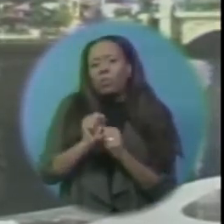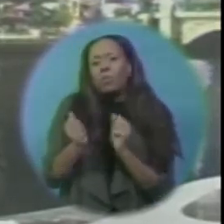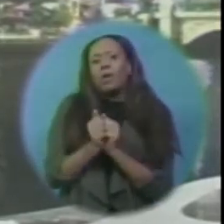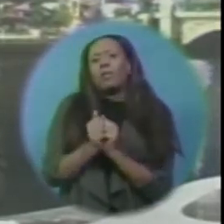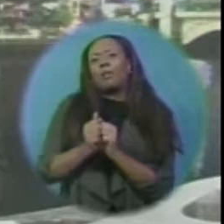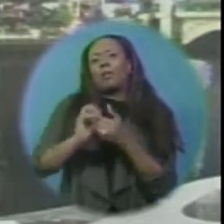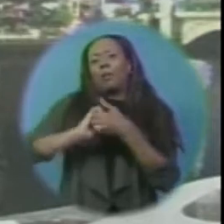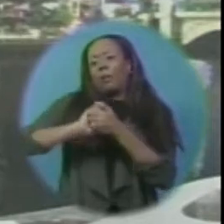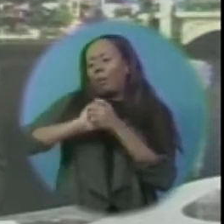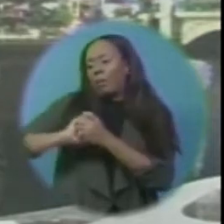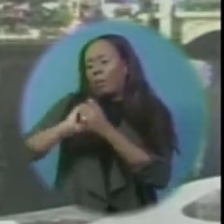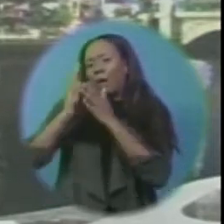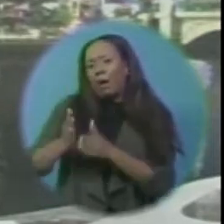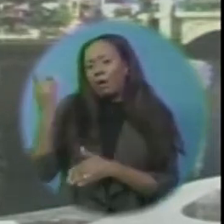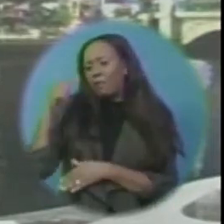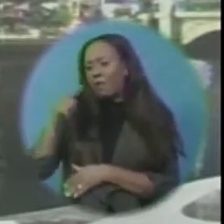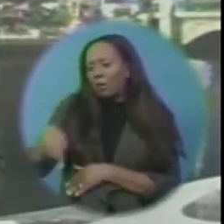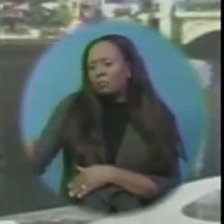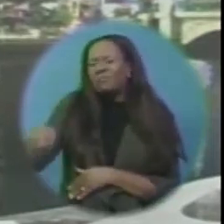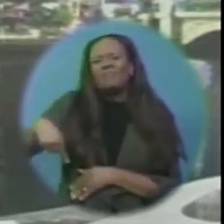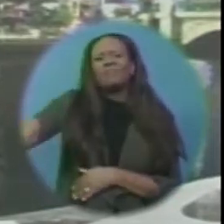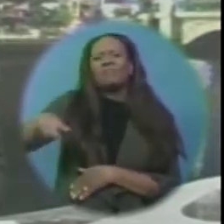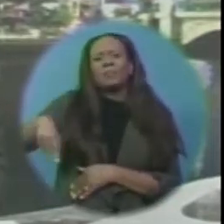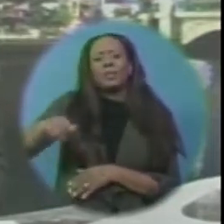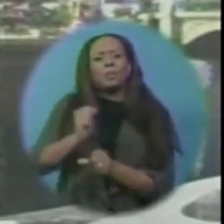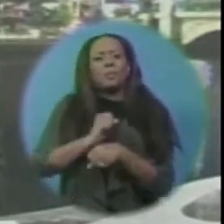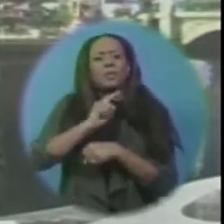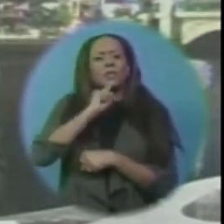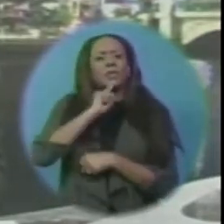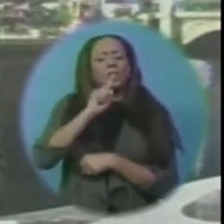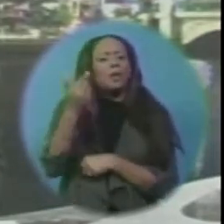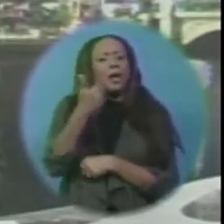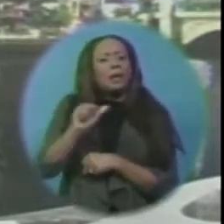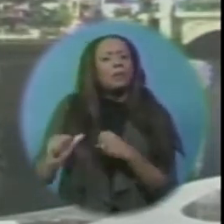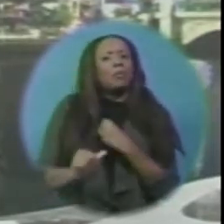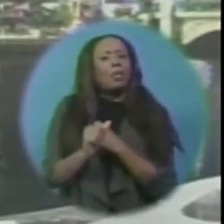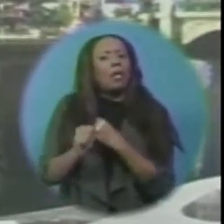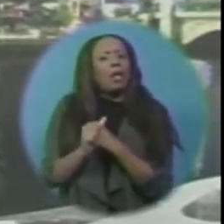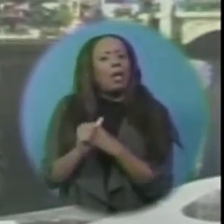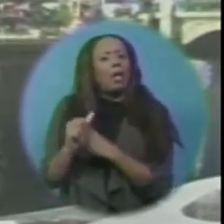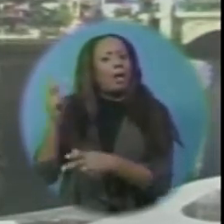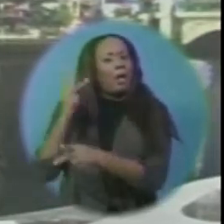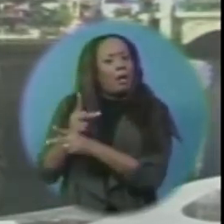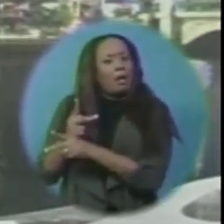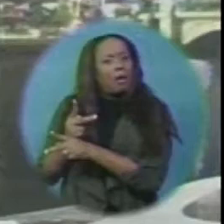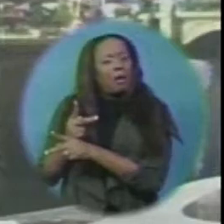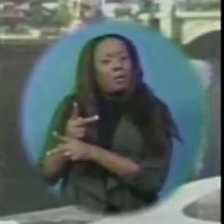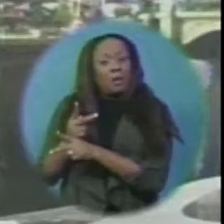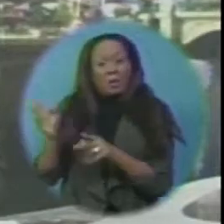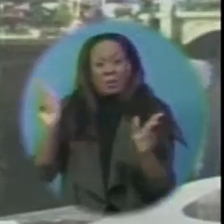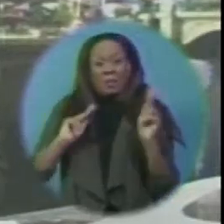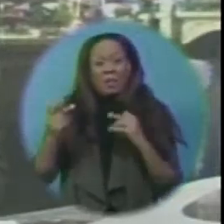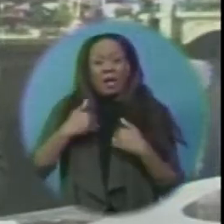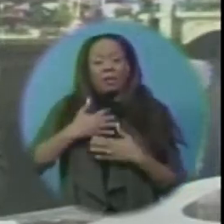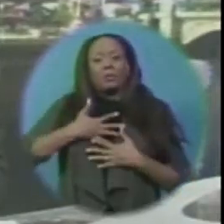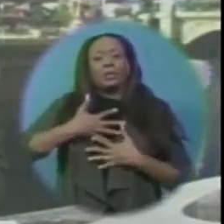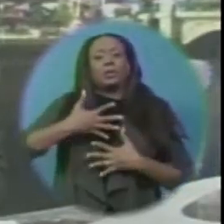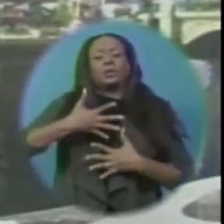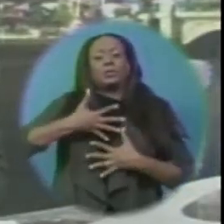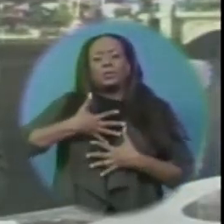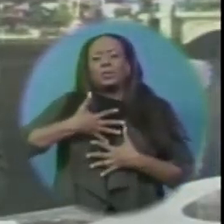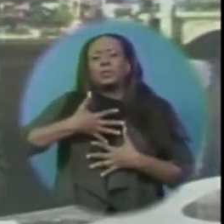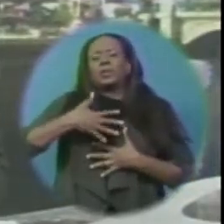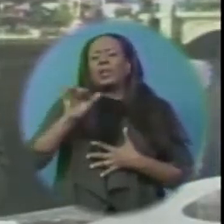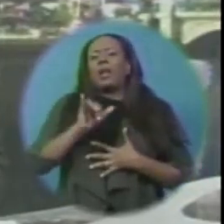to ensure the fire threat is contained. Dr. George is advising people with respiratory illnesses, including asthma, to avoid